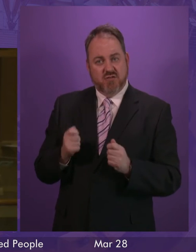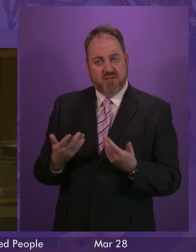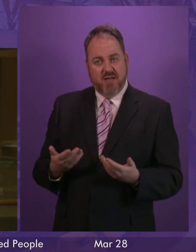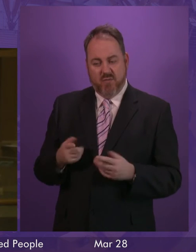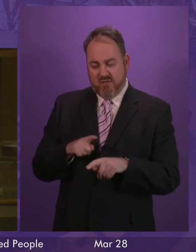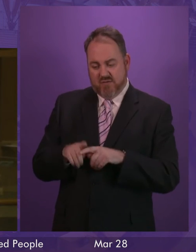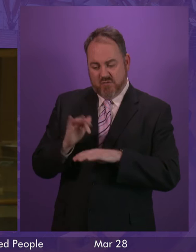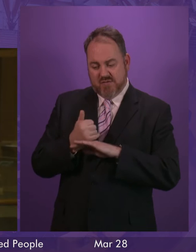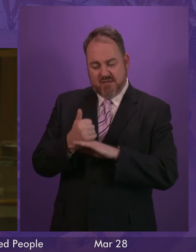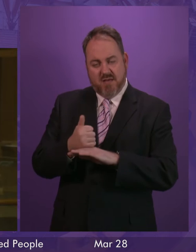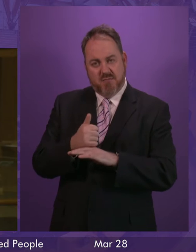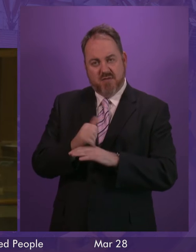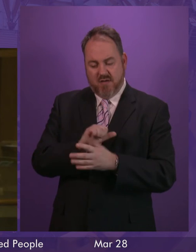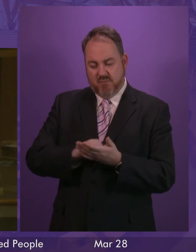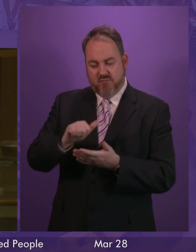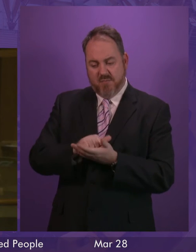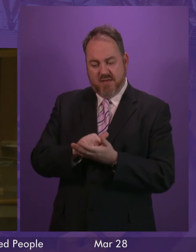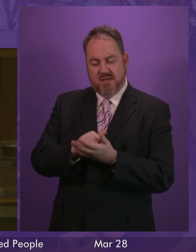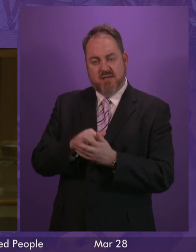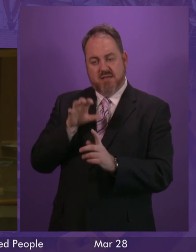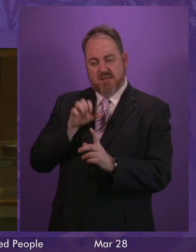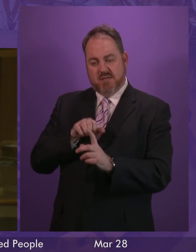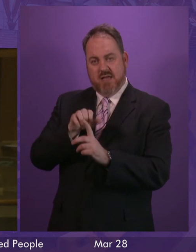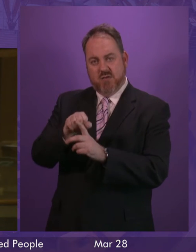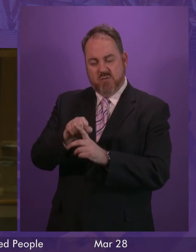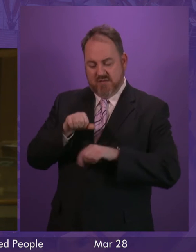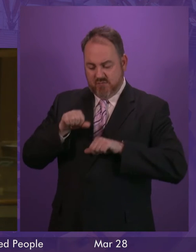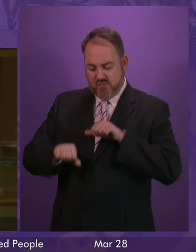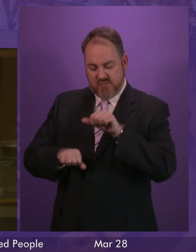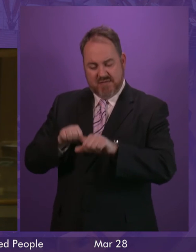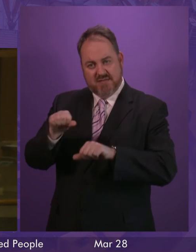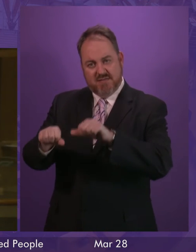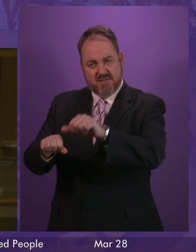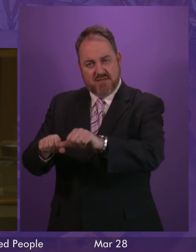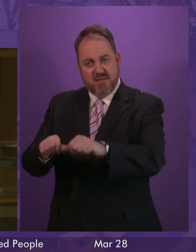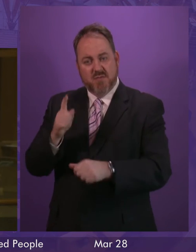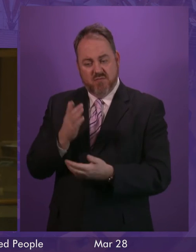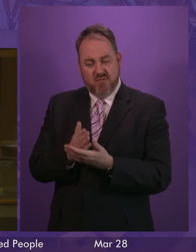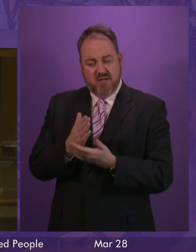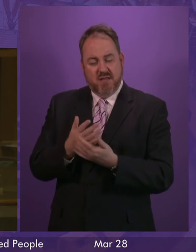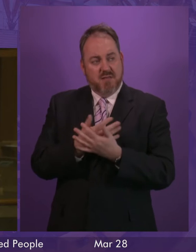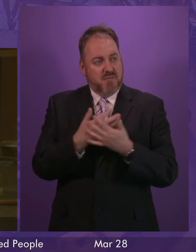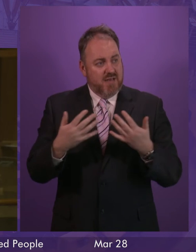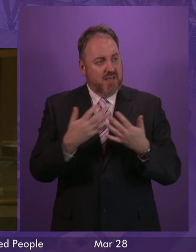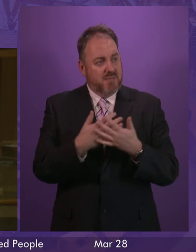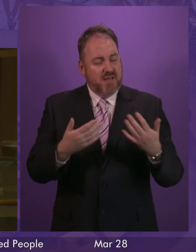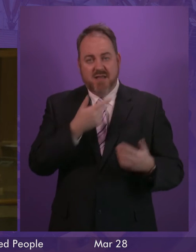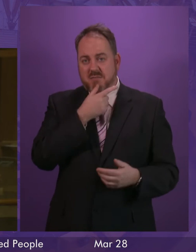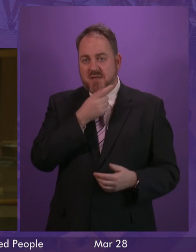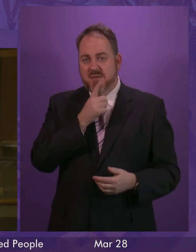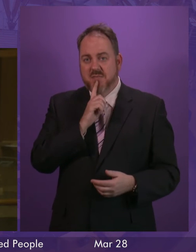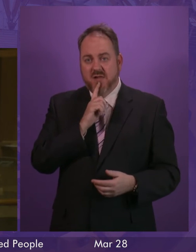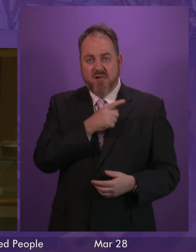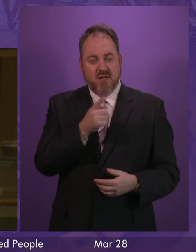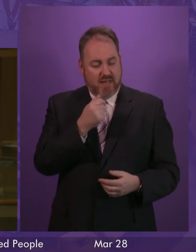pathway, which I think is welcome, albeit long overdue. But it remains the case that many individuals whose autism may be at the higher